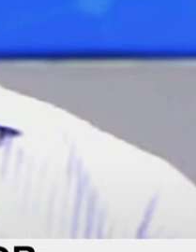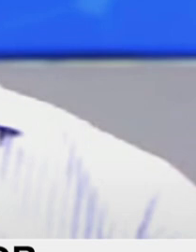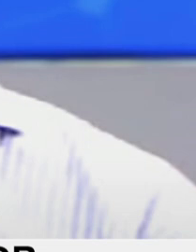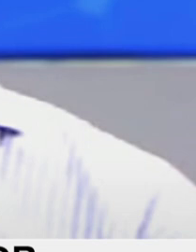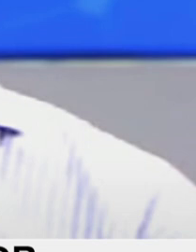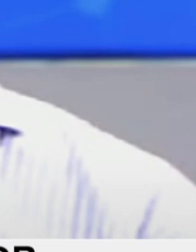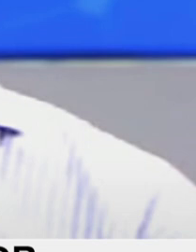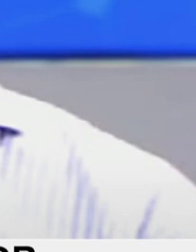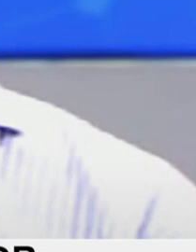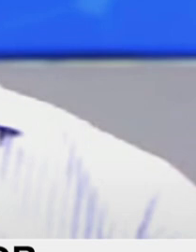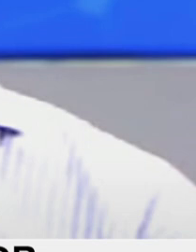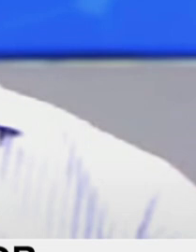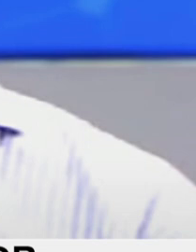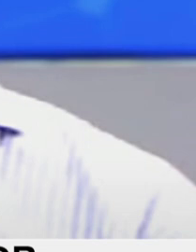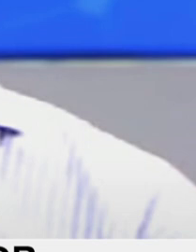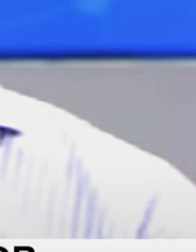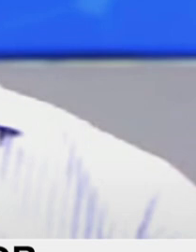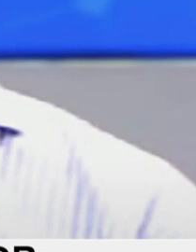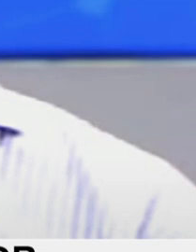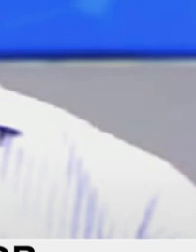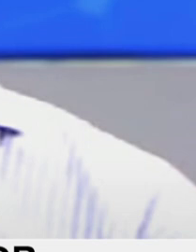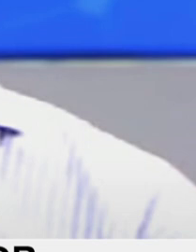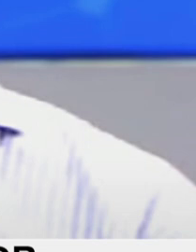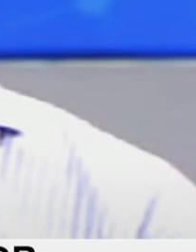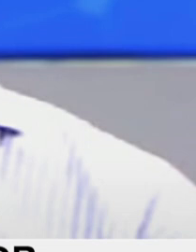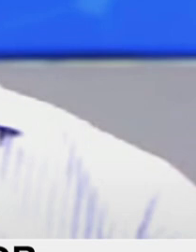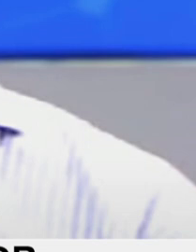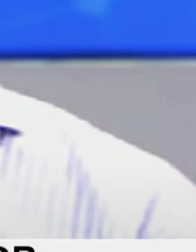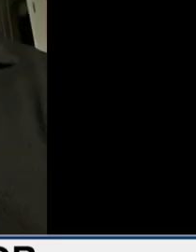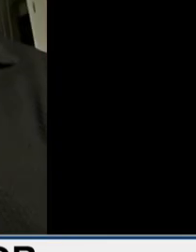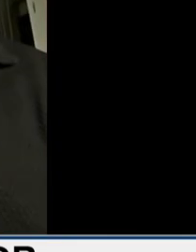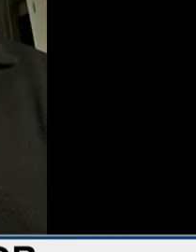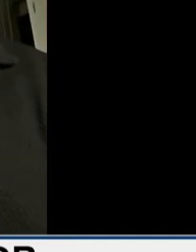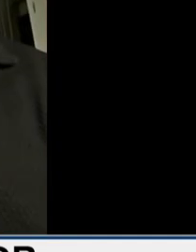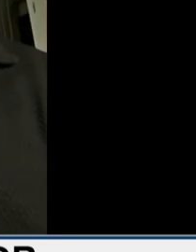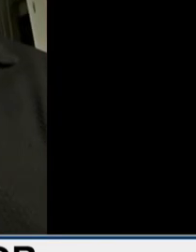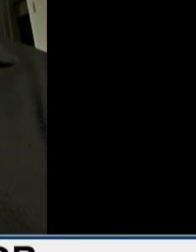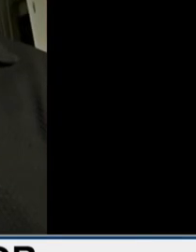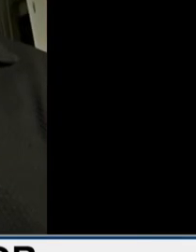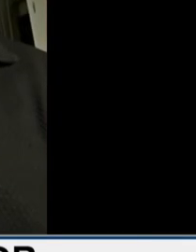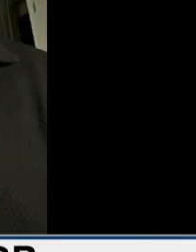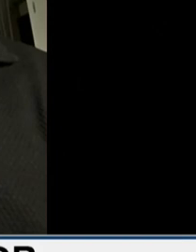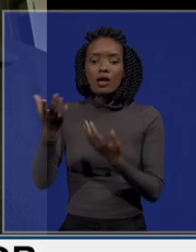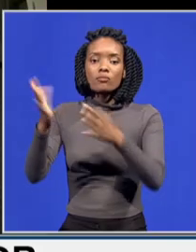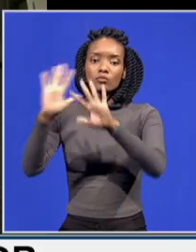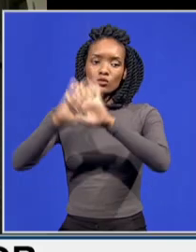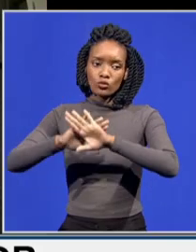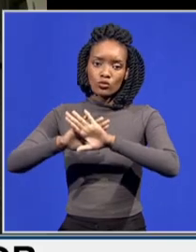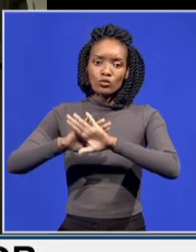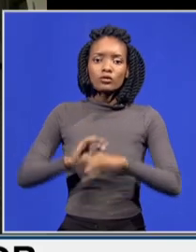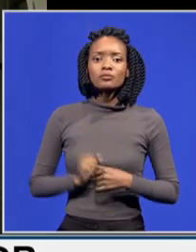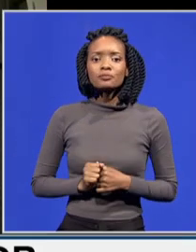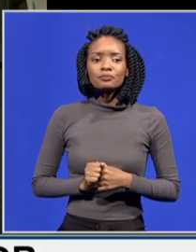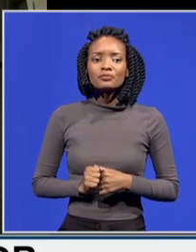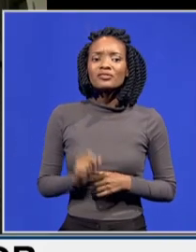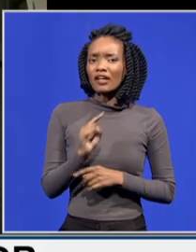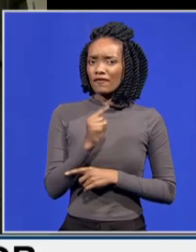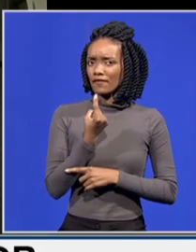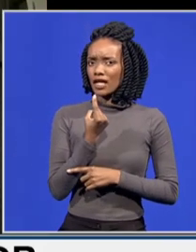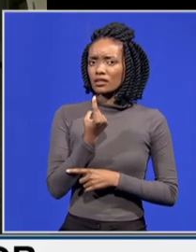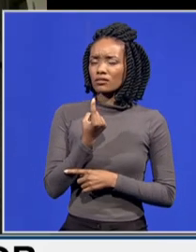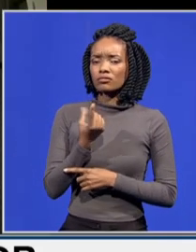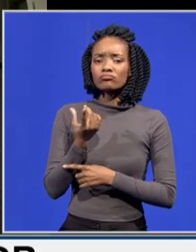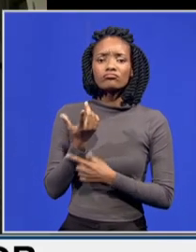much for giving us your time this morning. I know it is evening where you are. I think first things first, talk to us